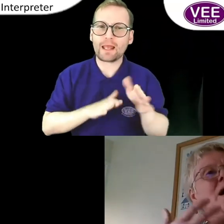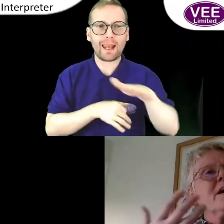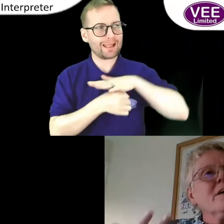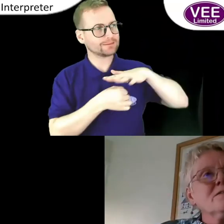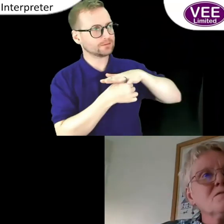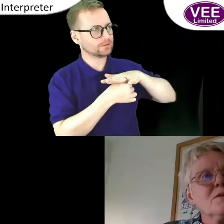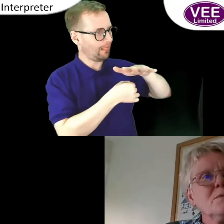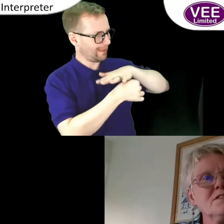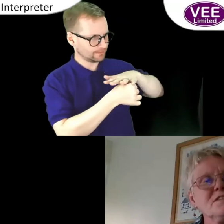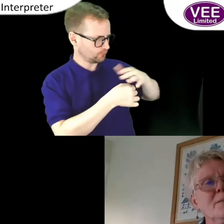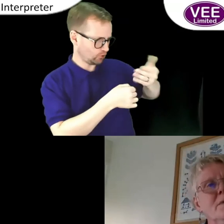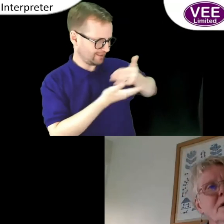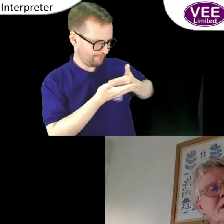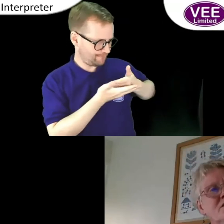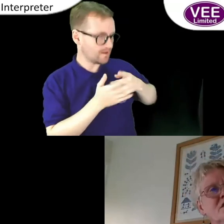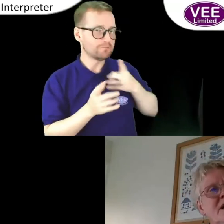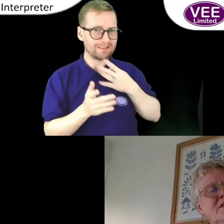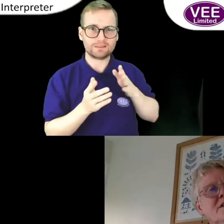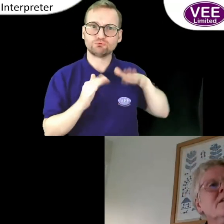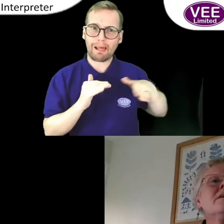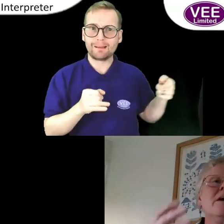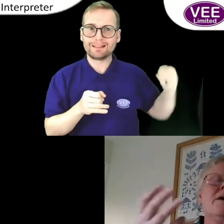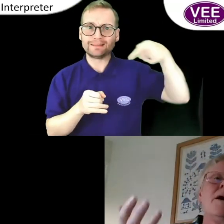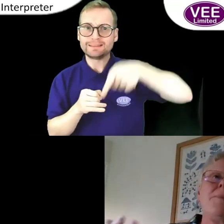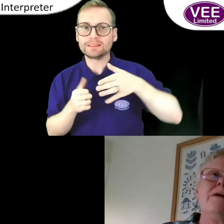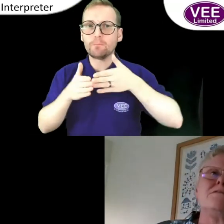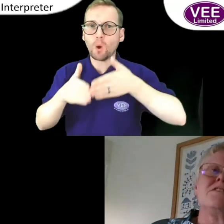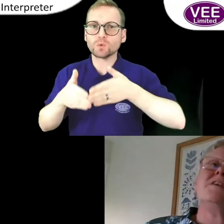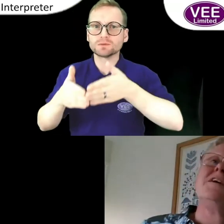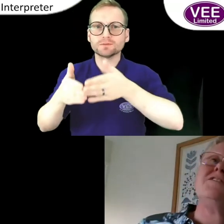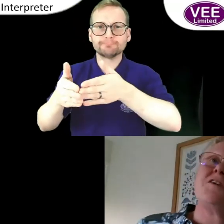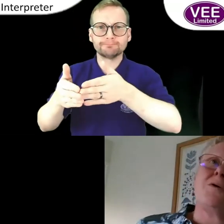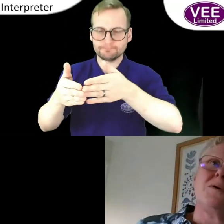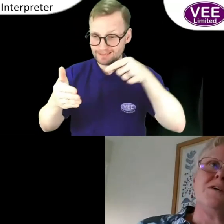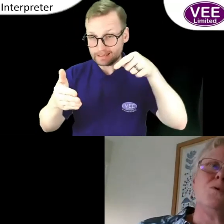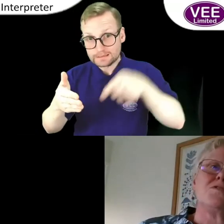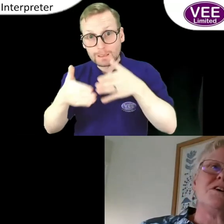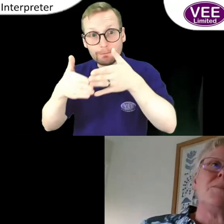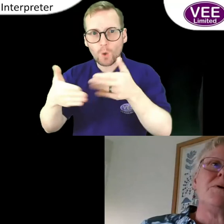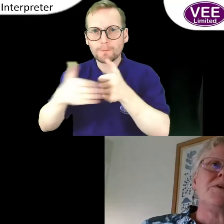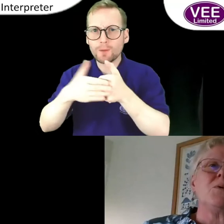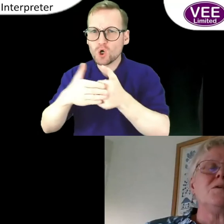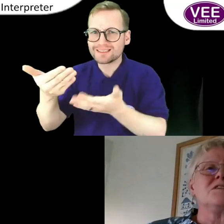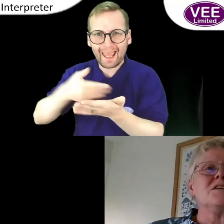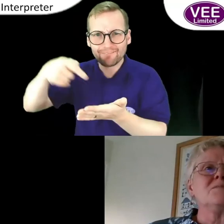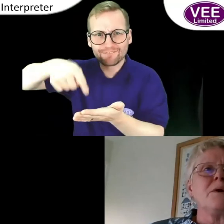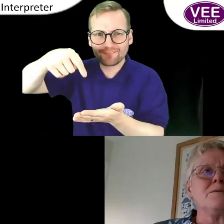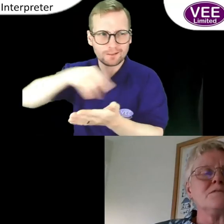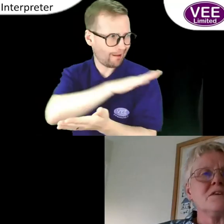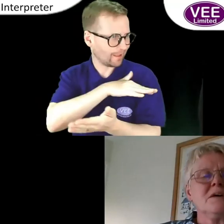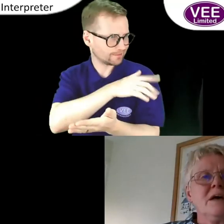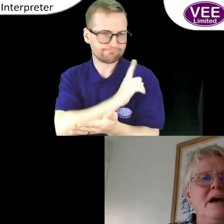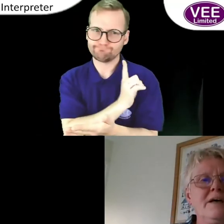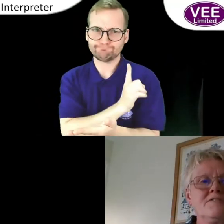so echoes with what Issam has said about his dark water burning worlds, his